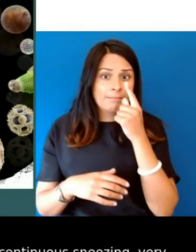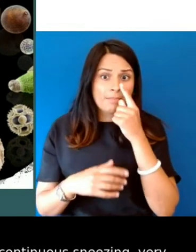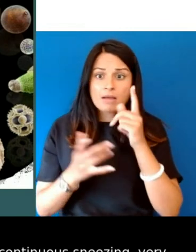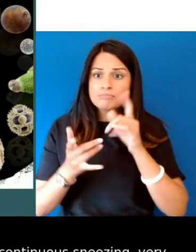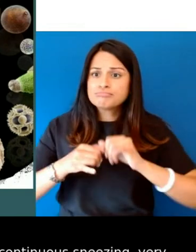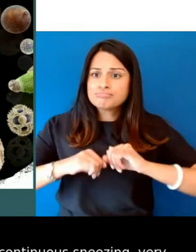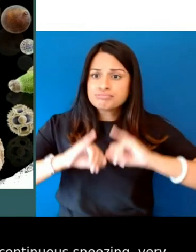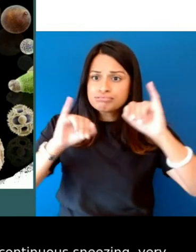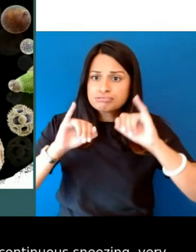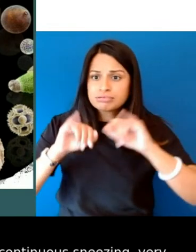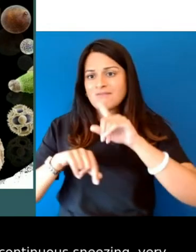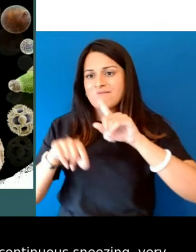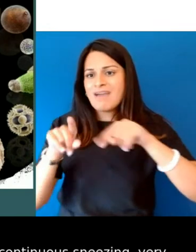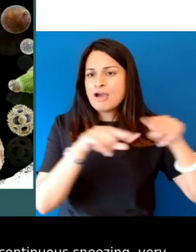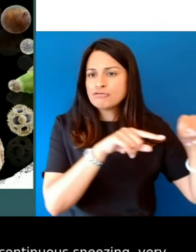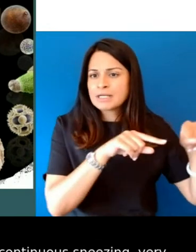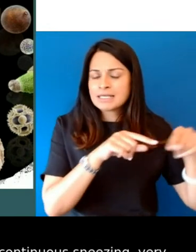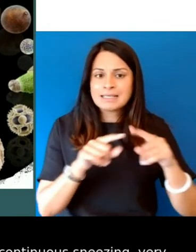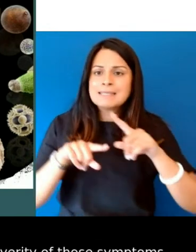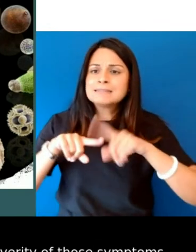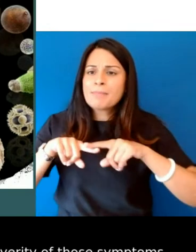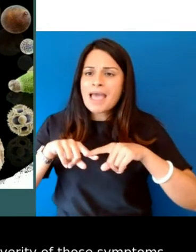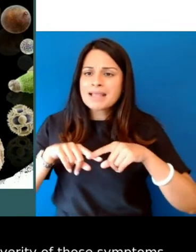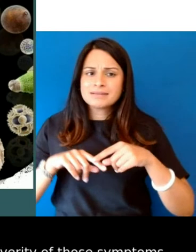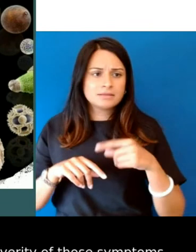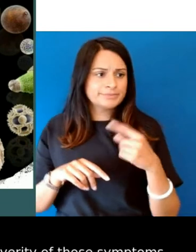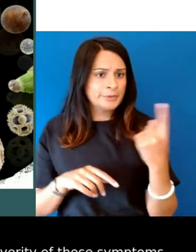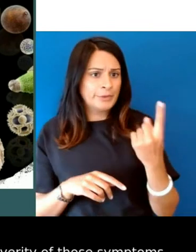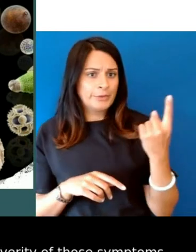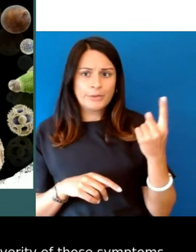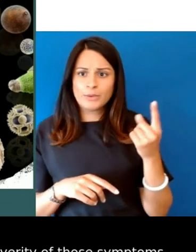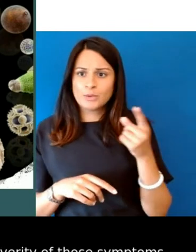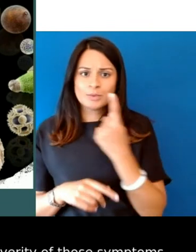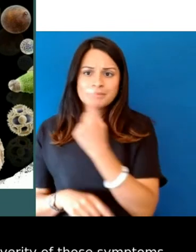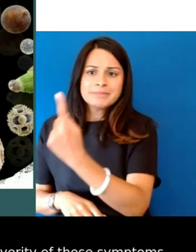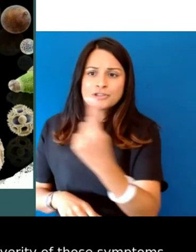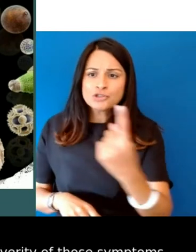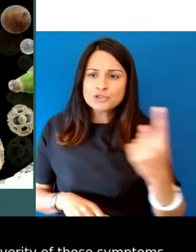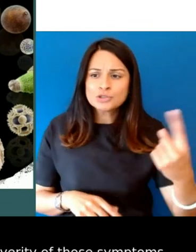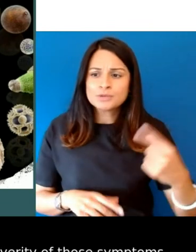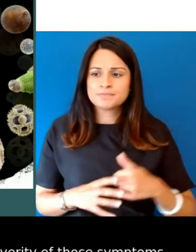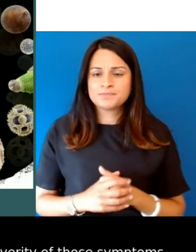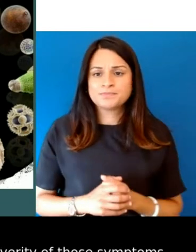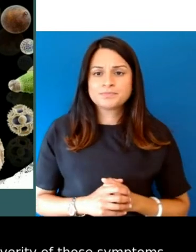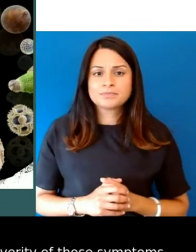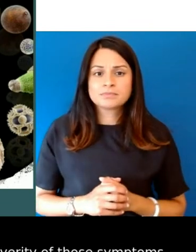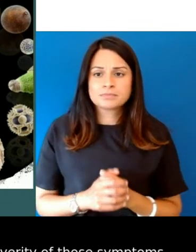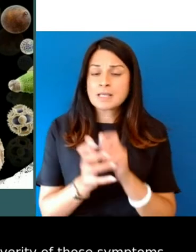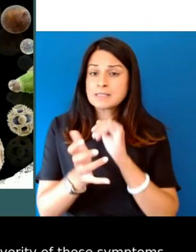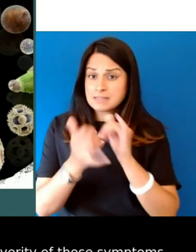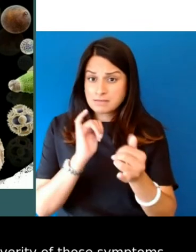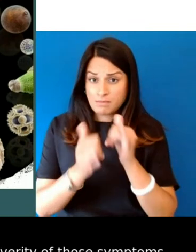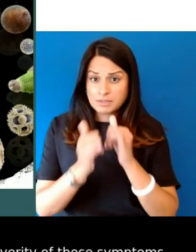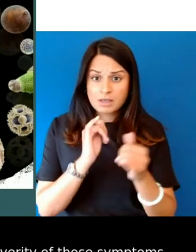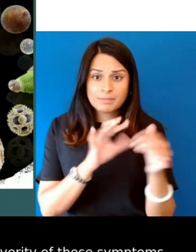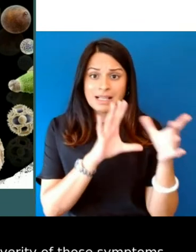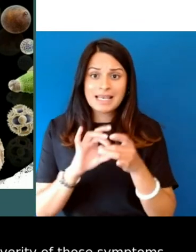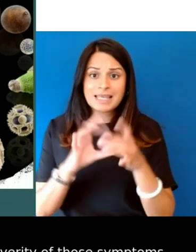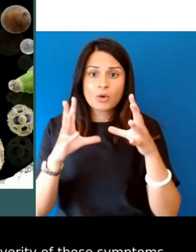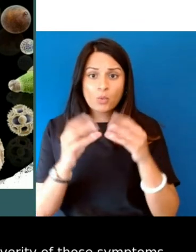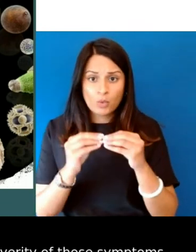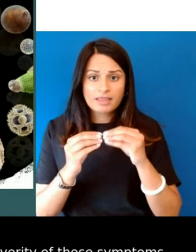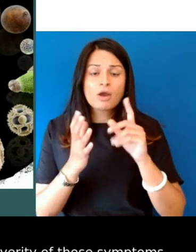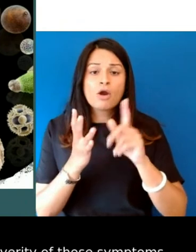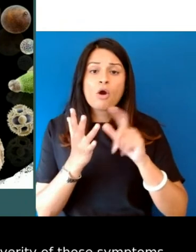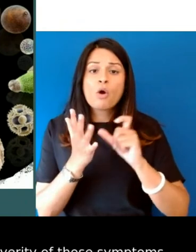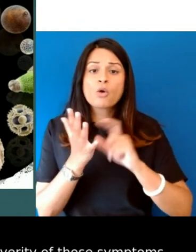vary um according for according to each individual sometimes they're associated with ocular symptoms the eyes